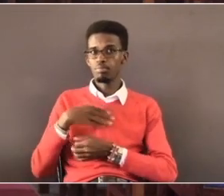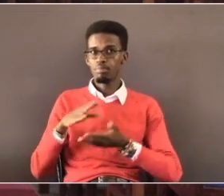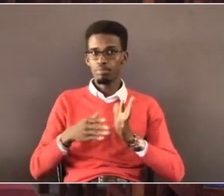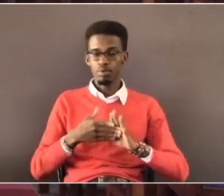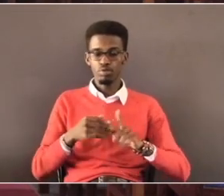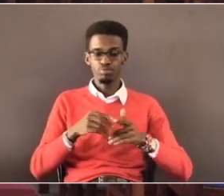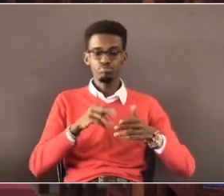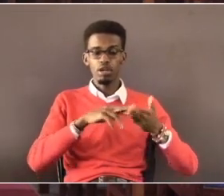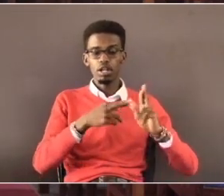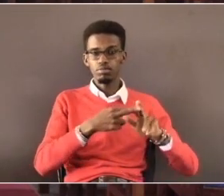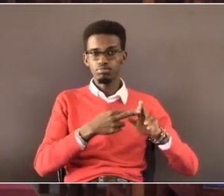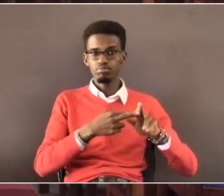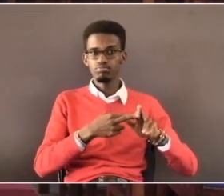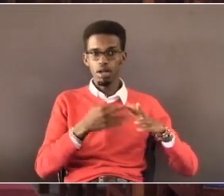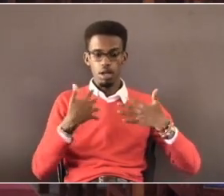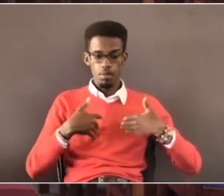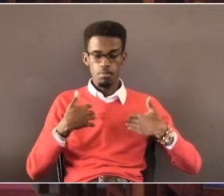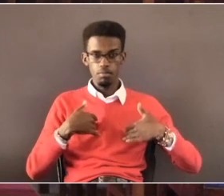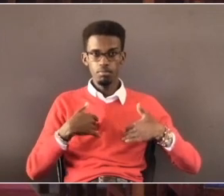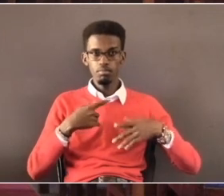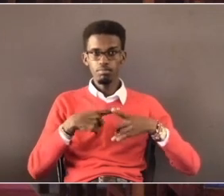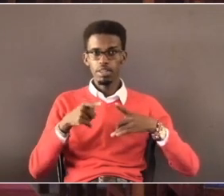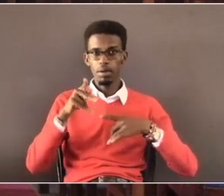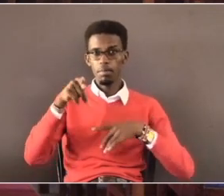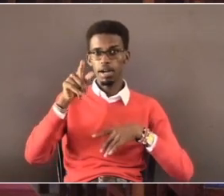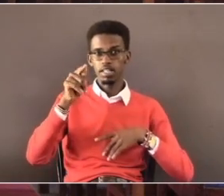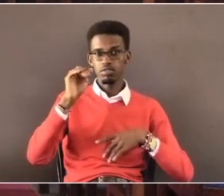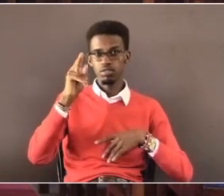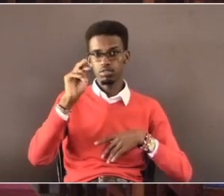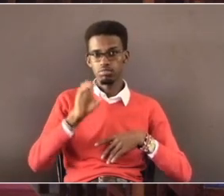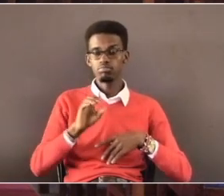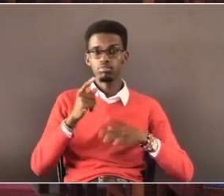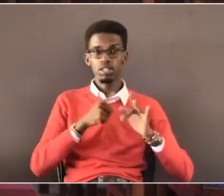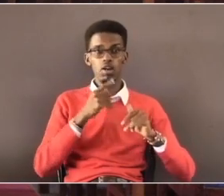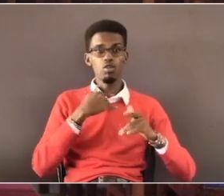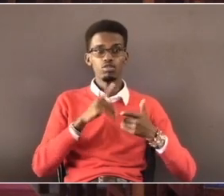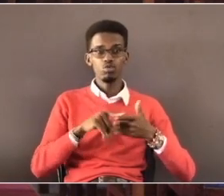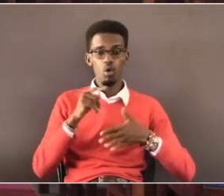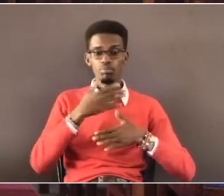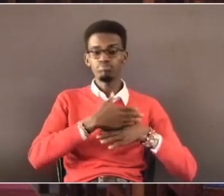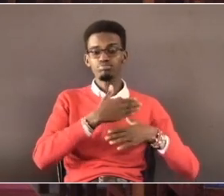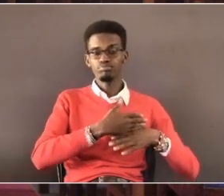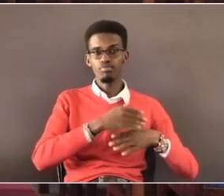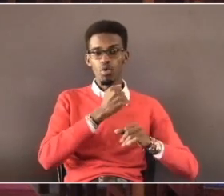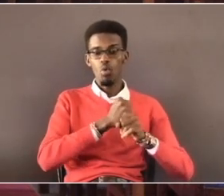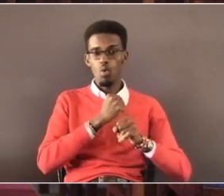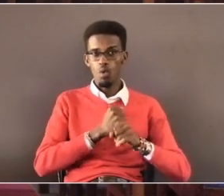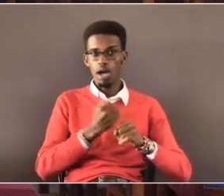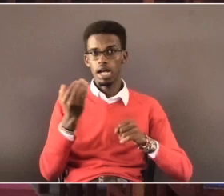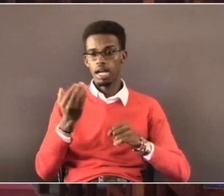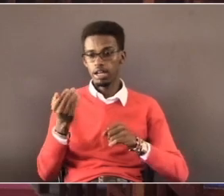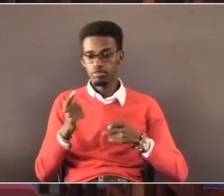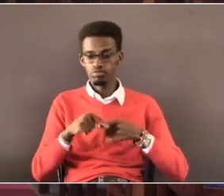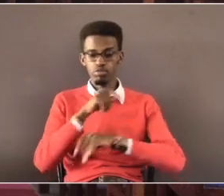intimate relationship. It's not platonic. But even with platonic relationships, you still need boundaries. Whether it's at work, whether it is